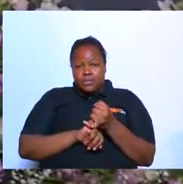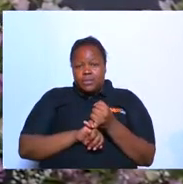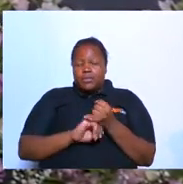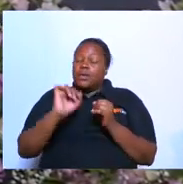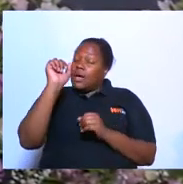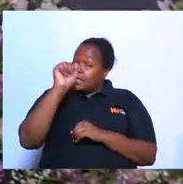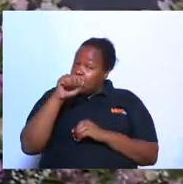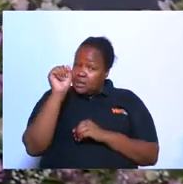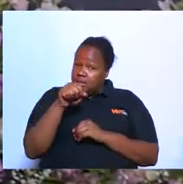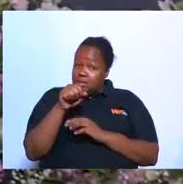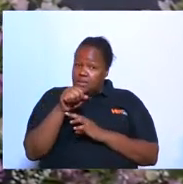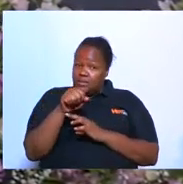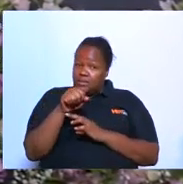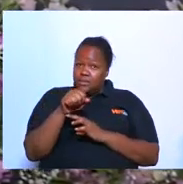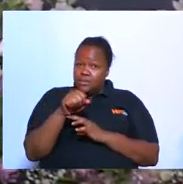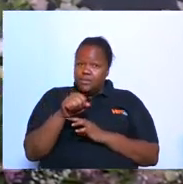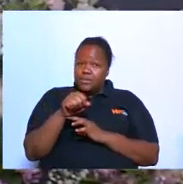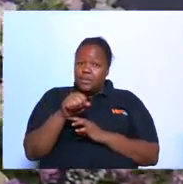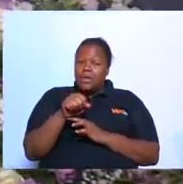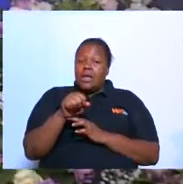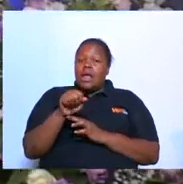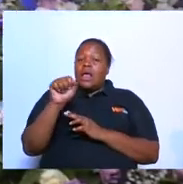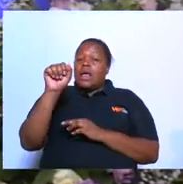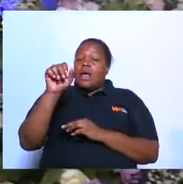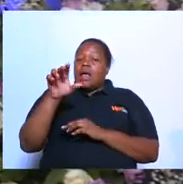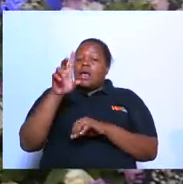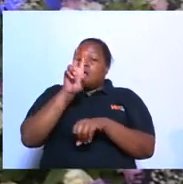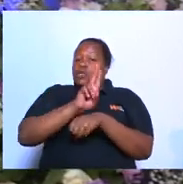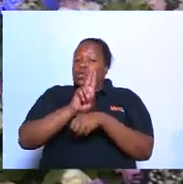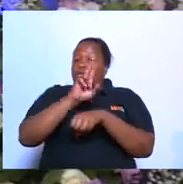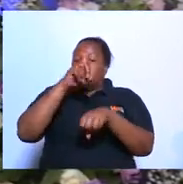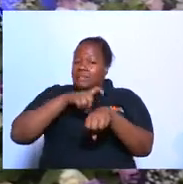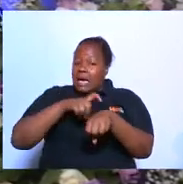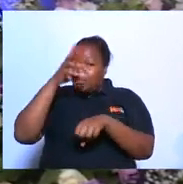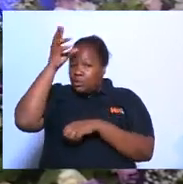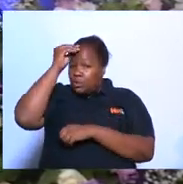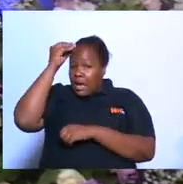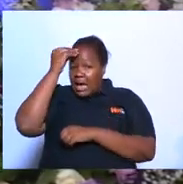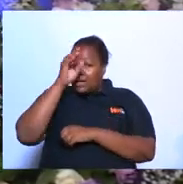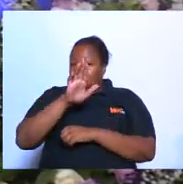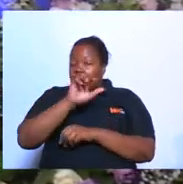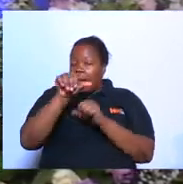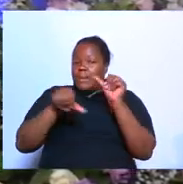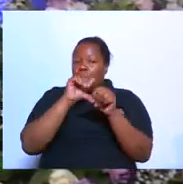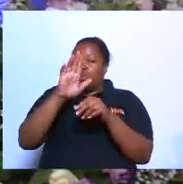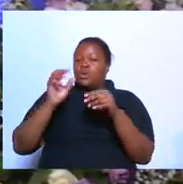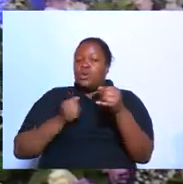yes take time to learn about your wife